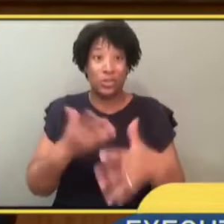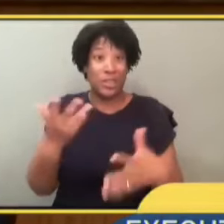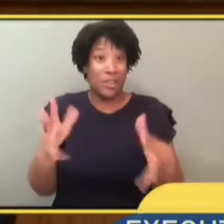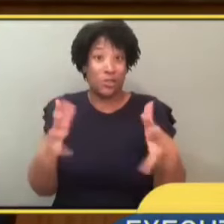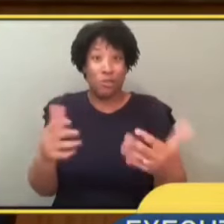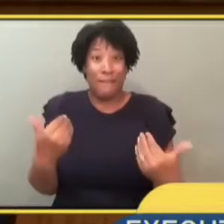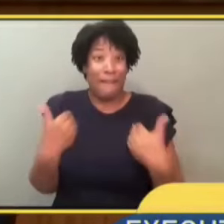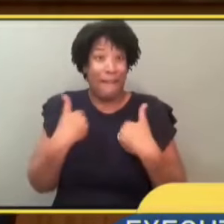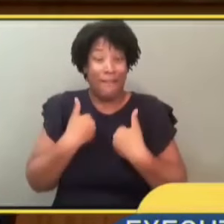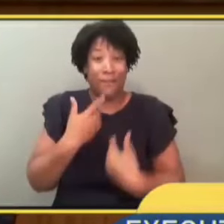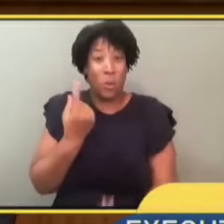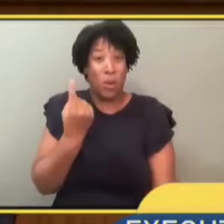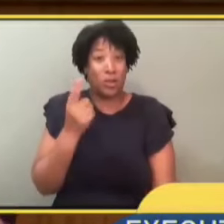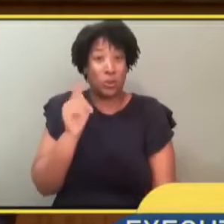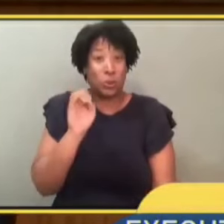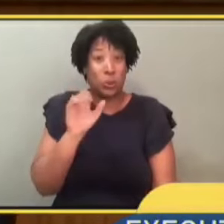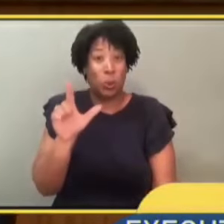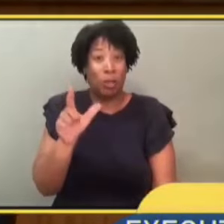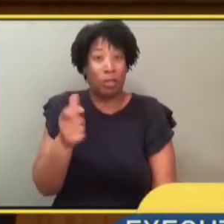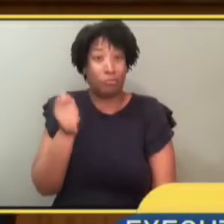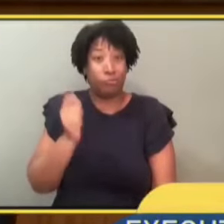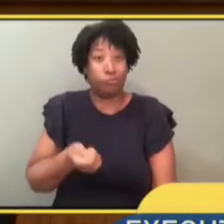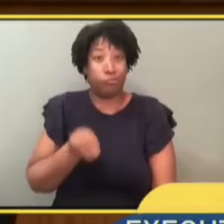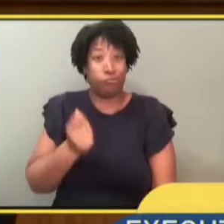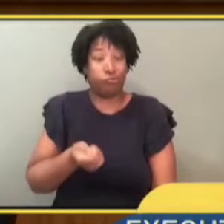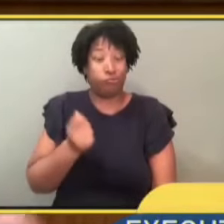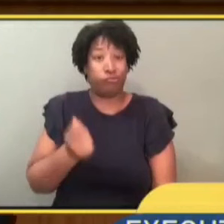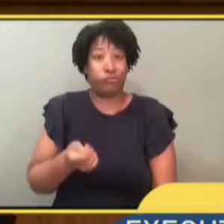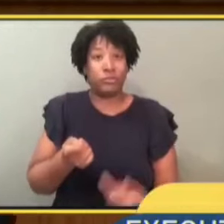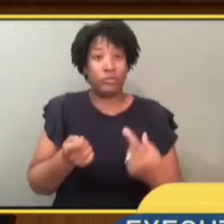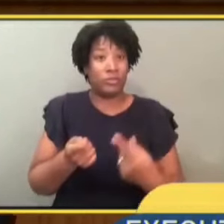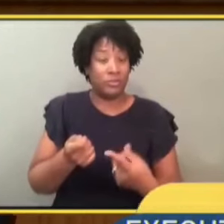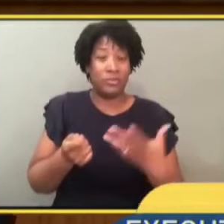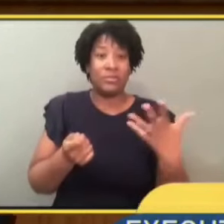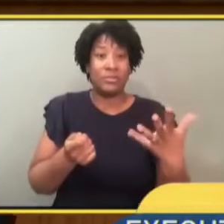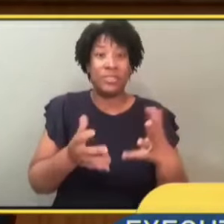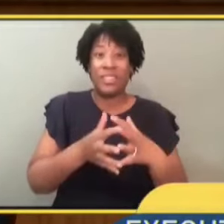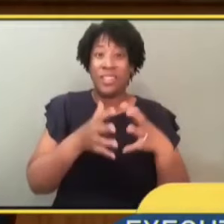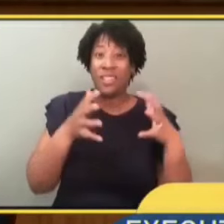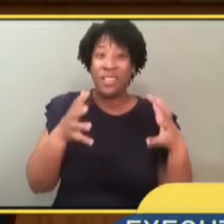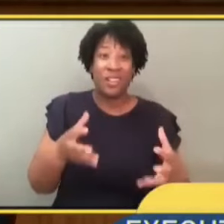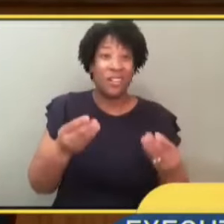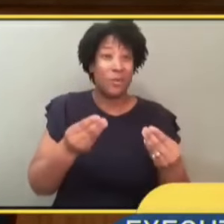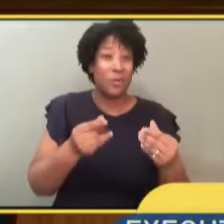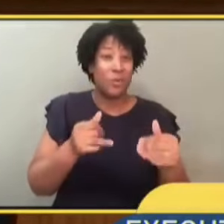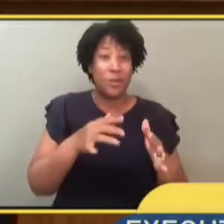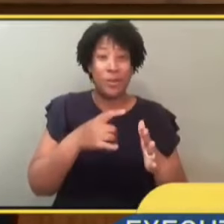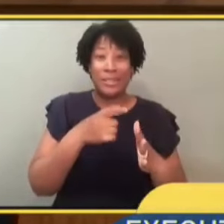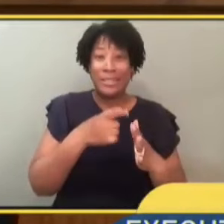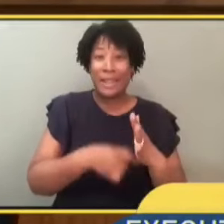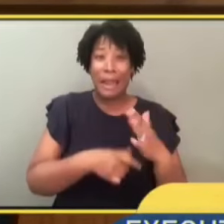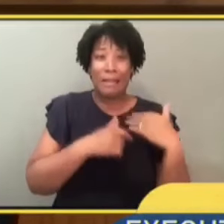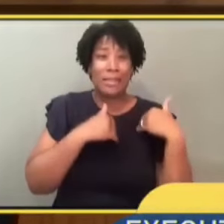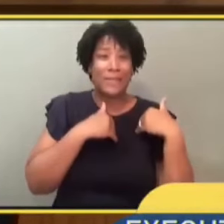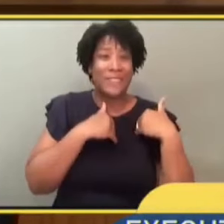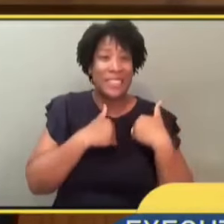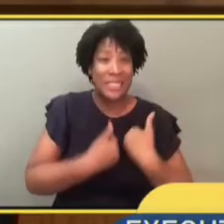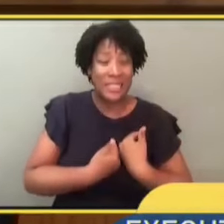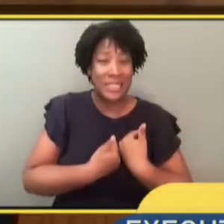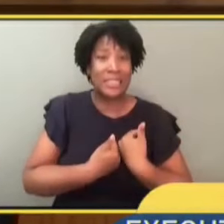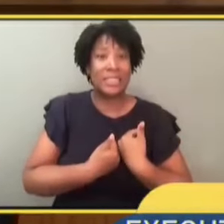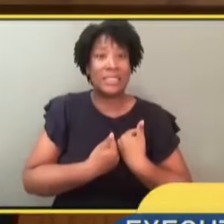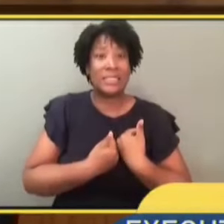tool they've got, there's so much property tax fatigue out there that you will